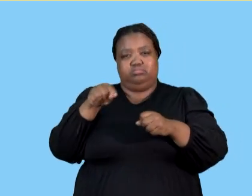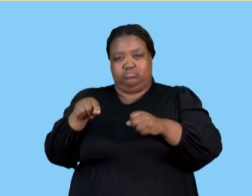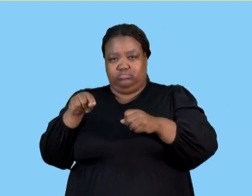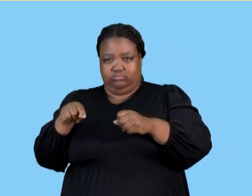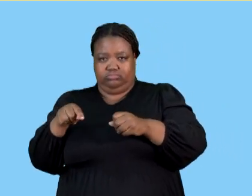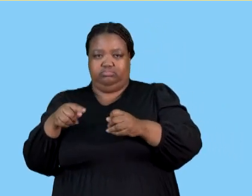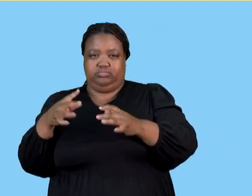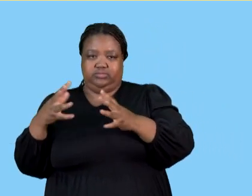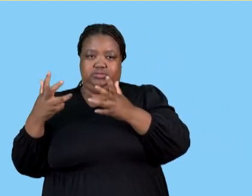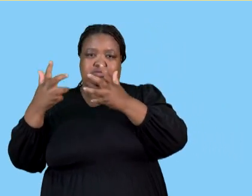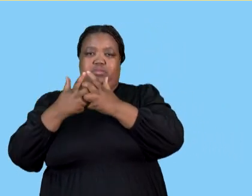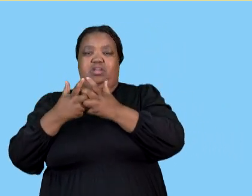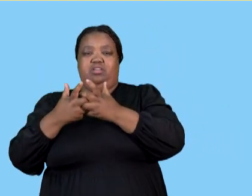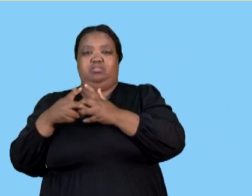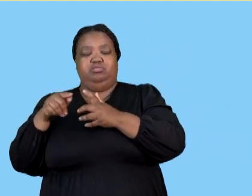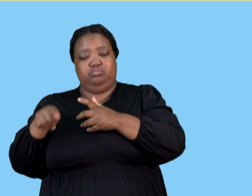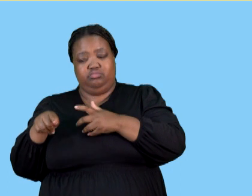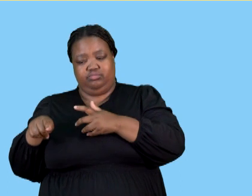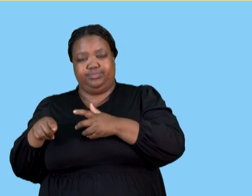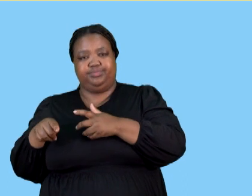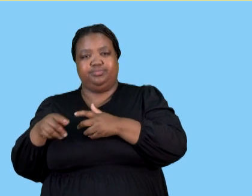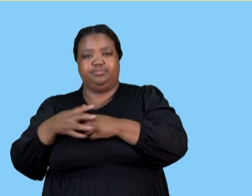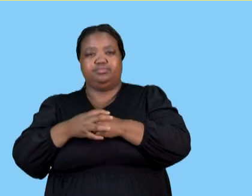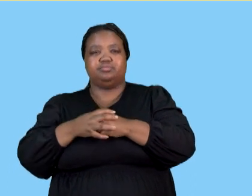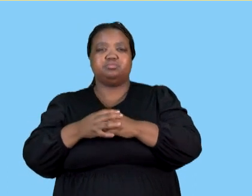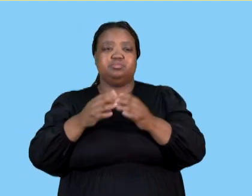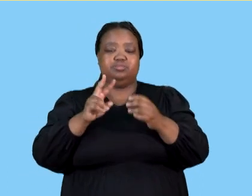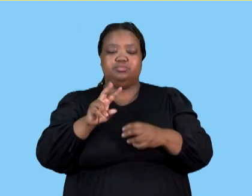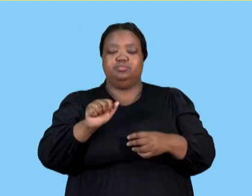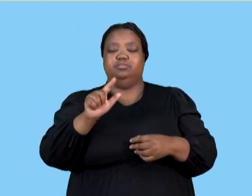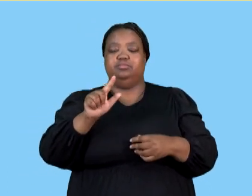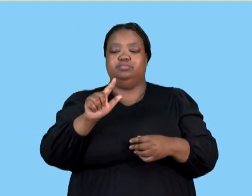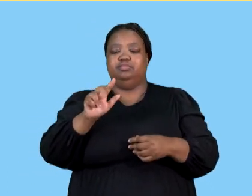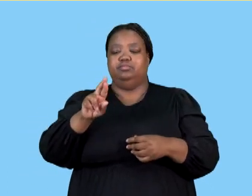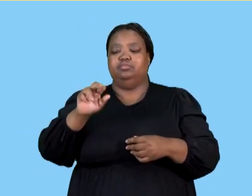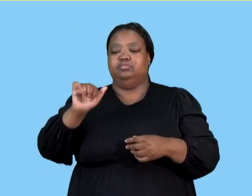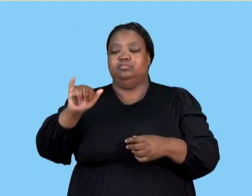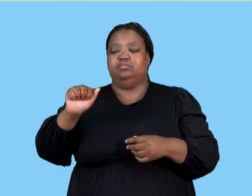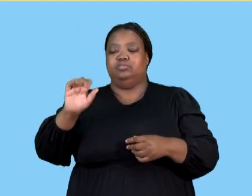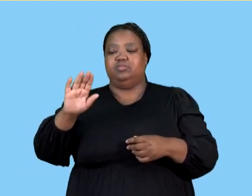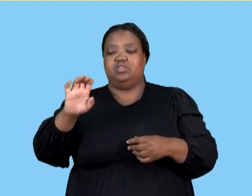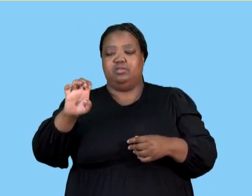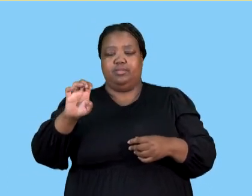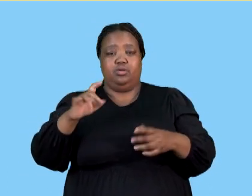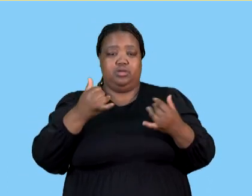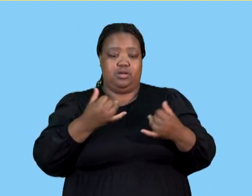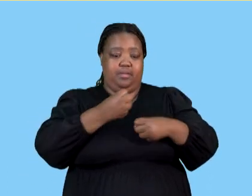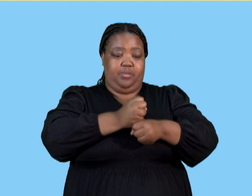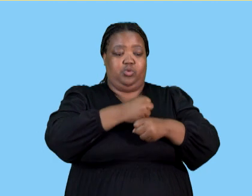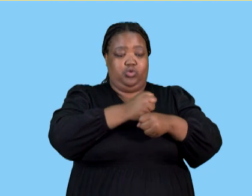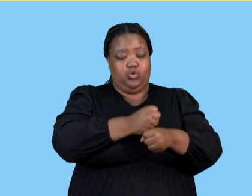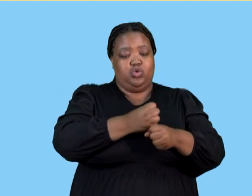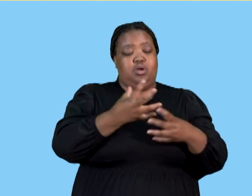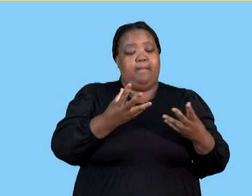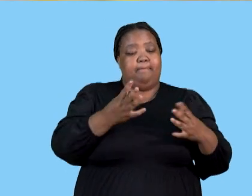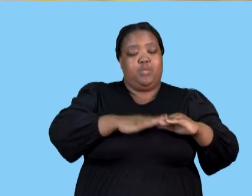we spoke about fixed cost. They remain the same regardless of the number of units produced. But with variable cost, if we produce